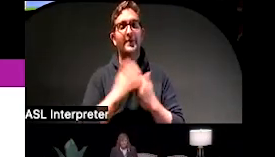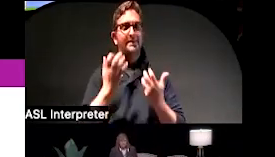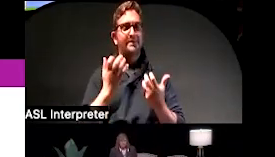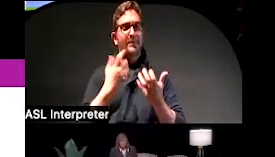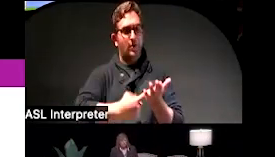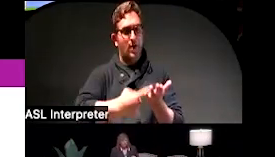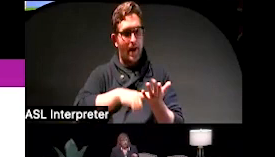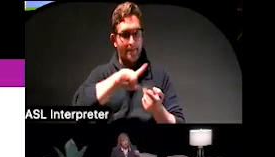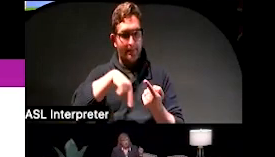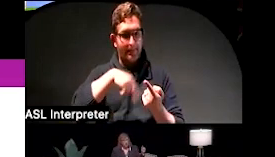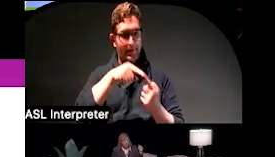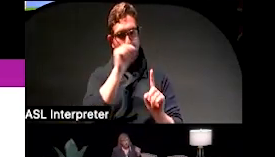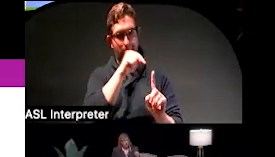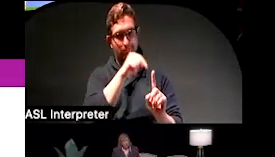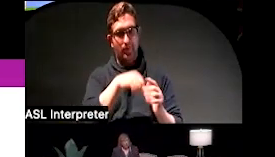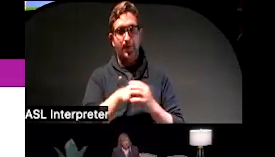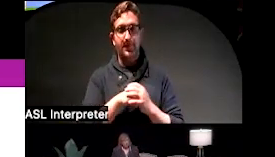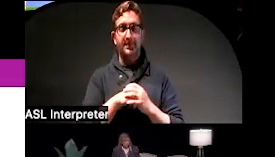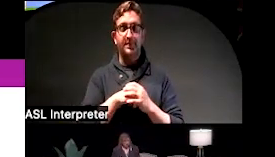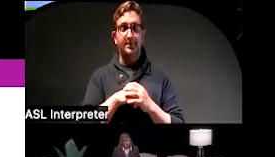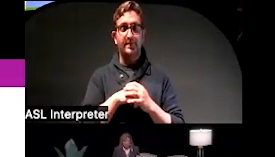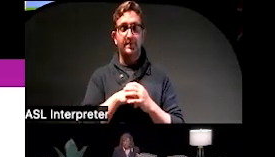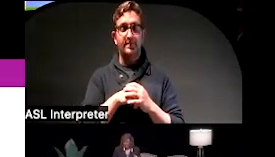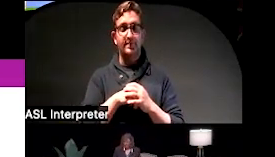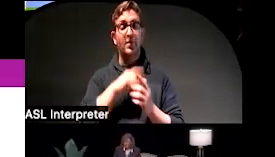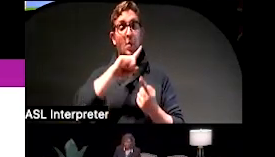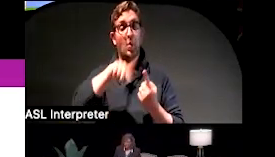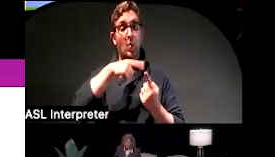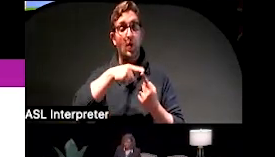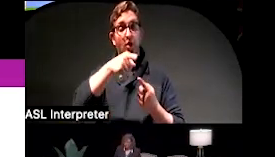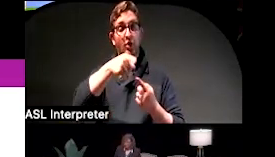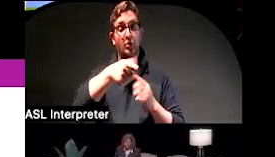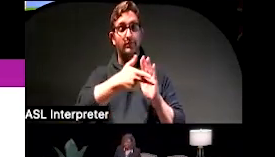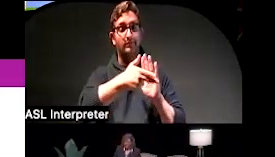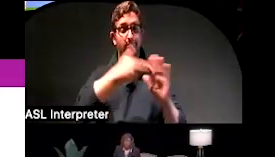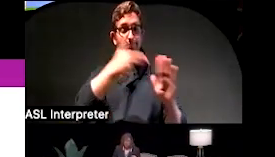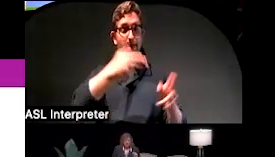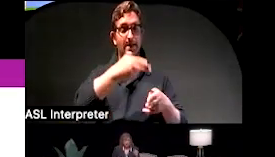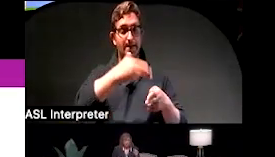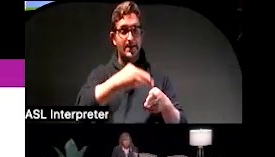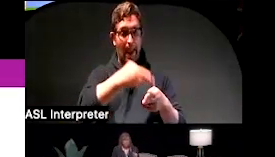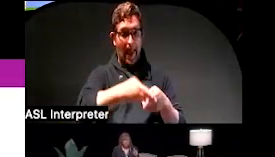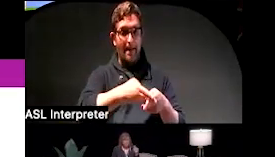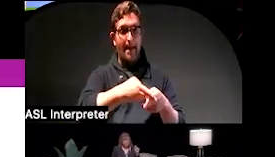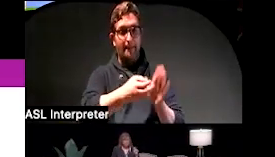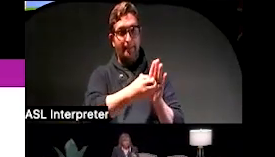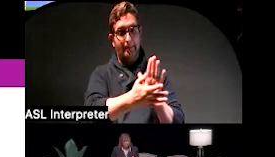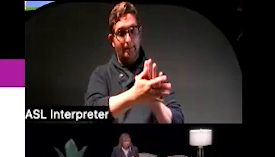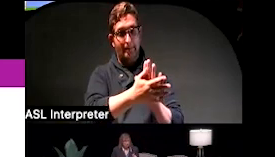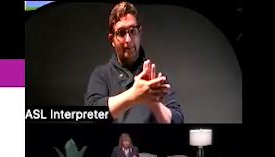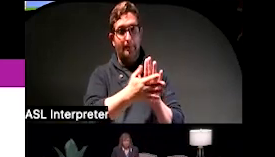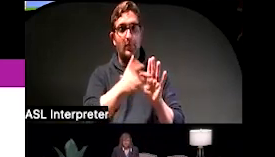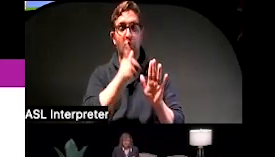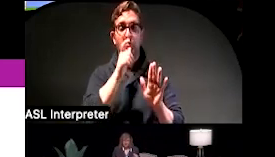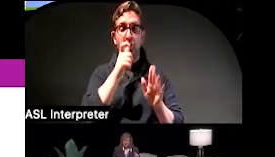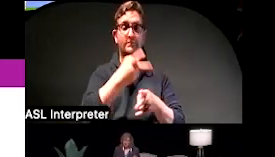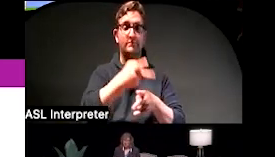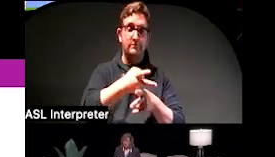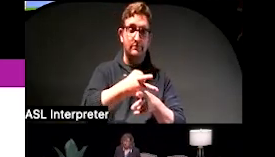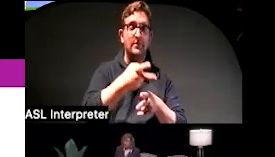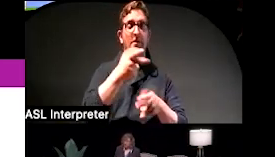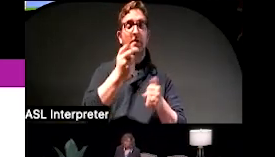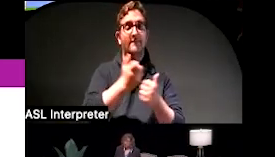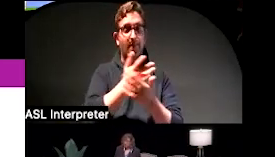about, is when you are naming people, you need to make sure that the person that